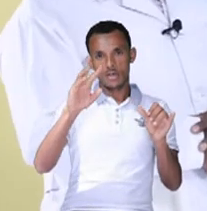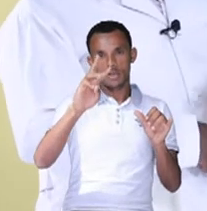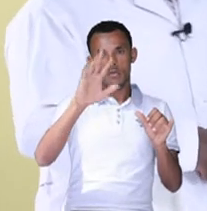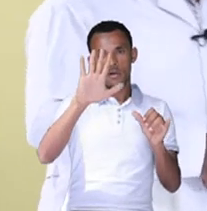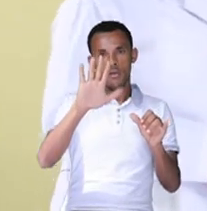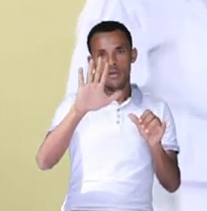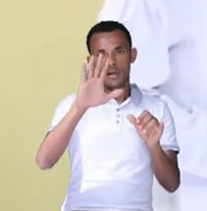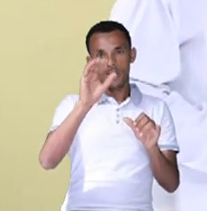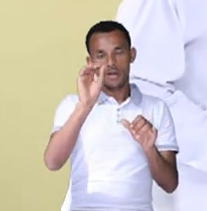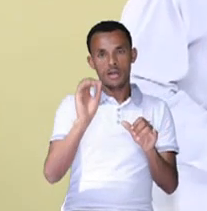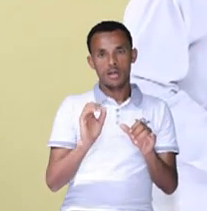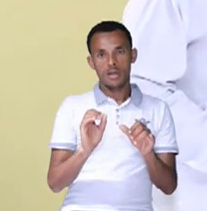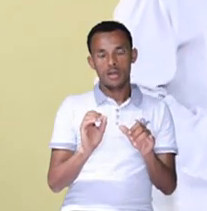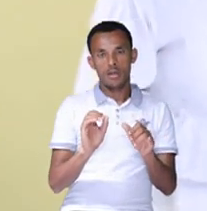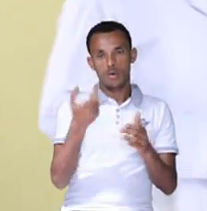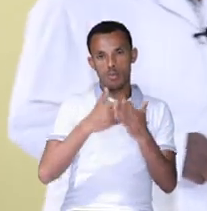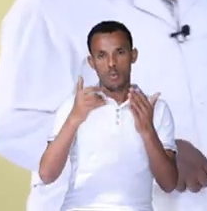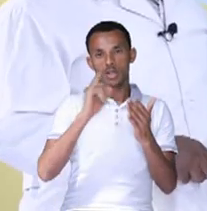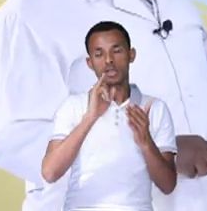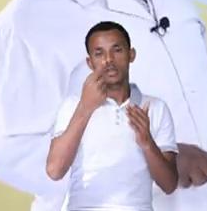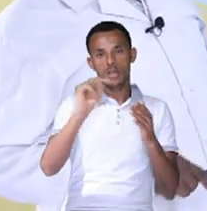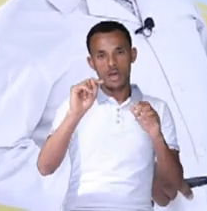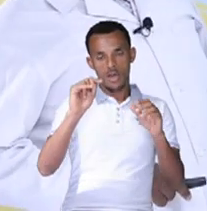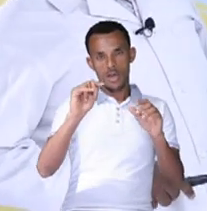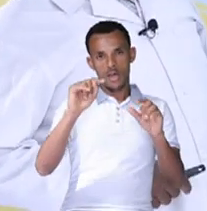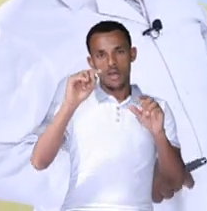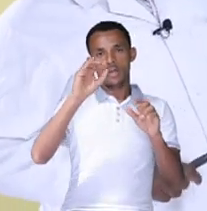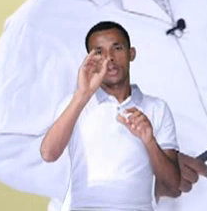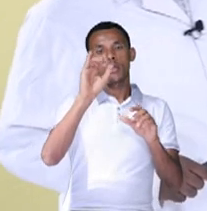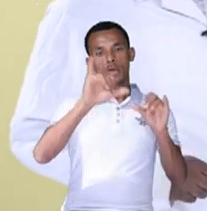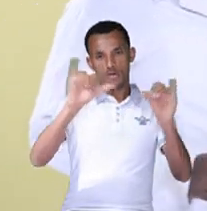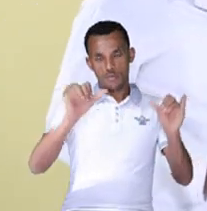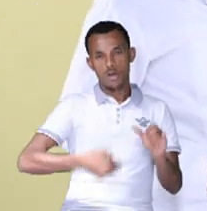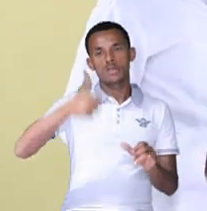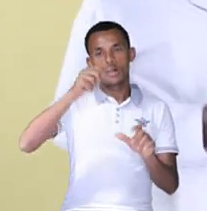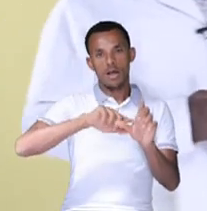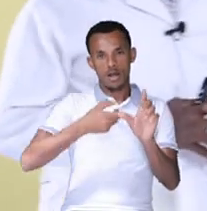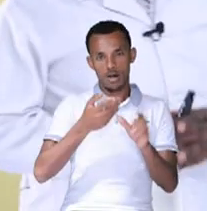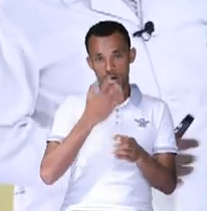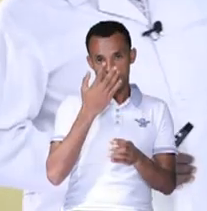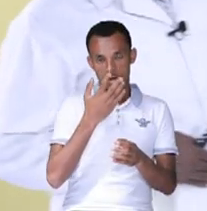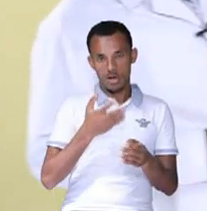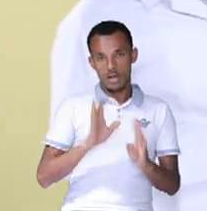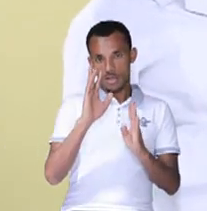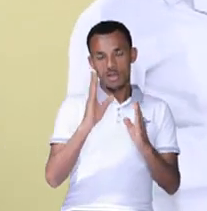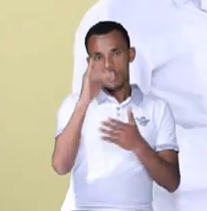degree. What is the degree measure of the other's angle? Let's draw